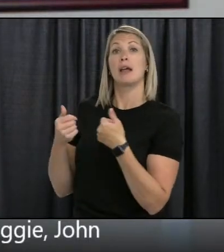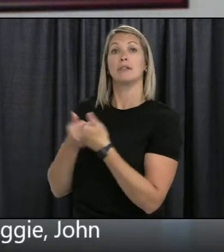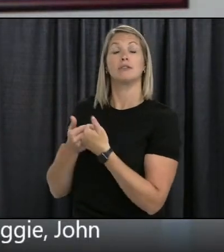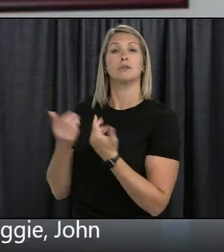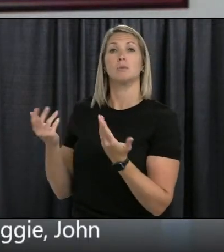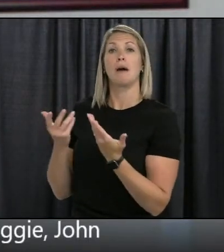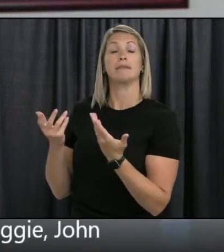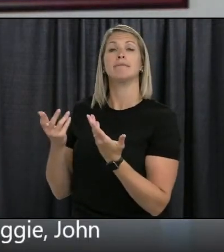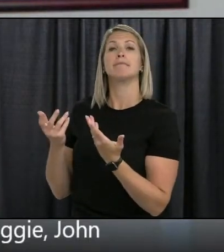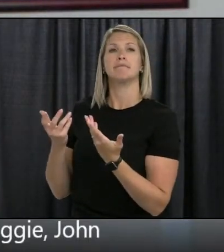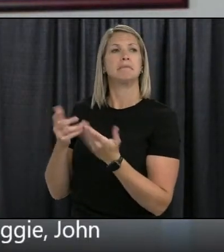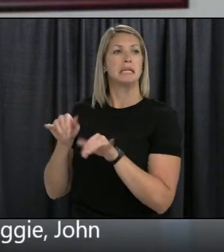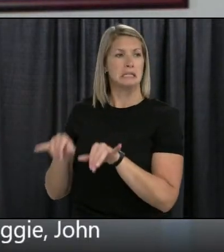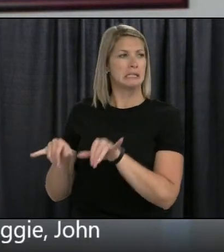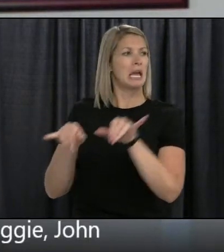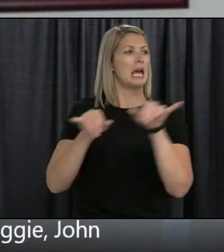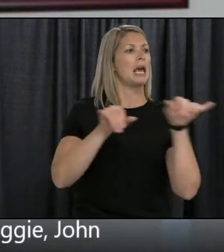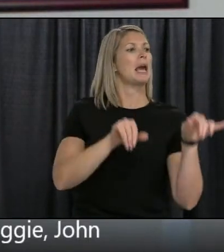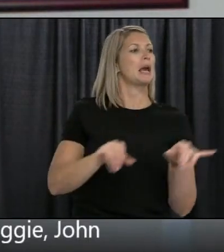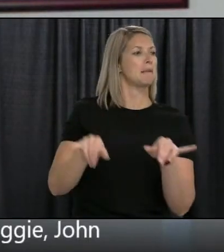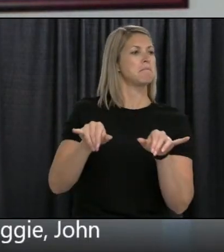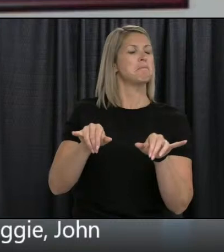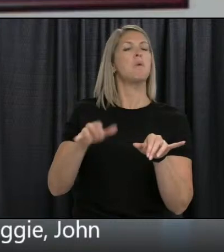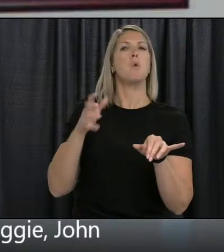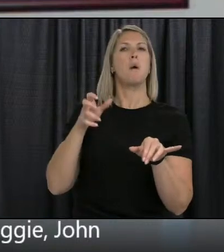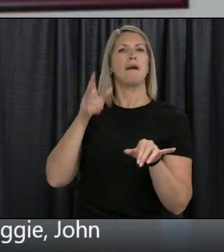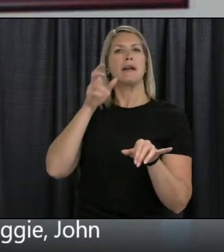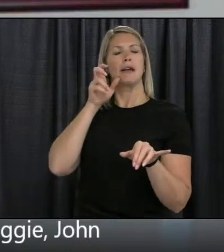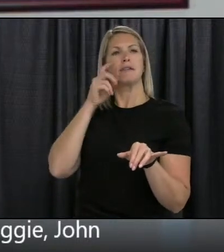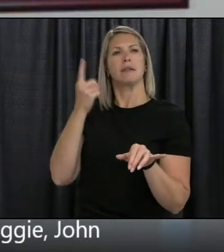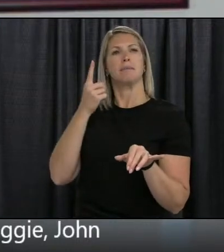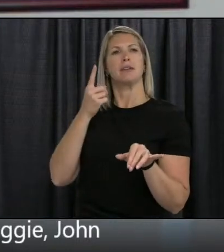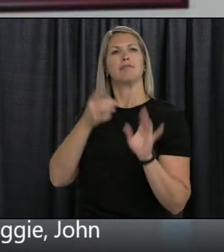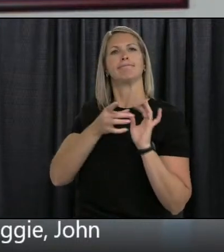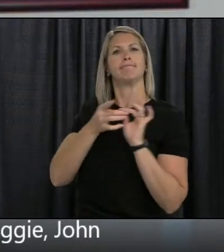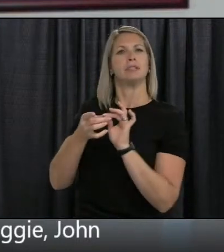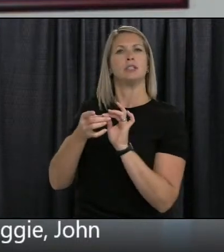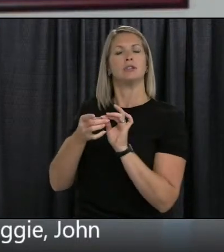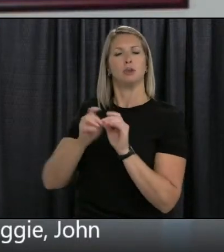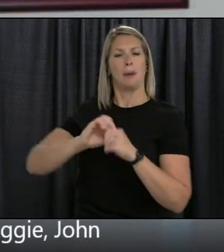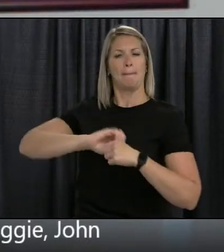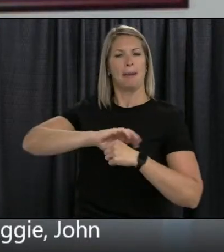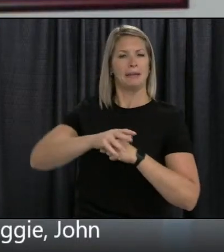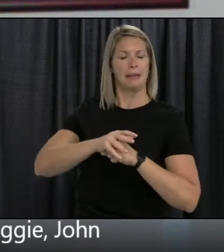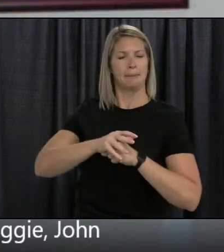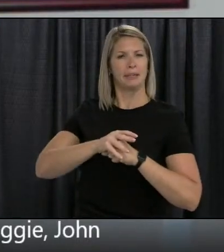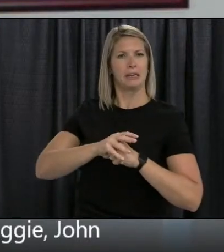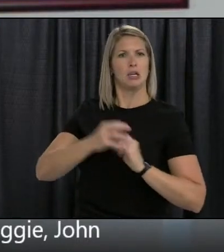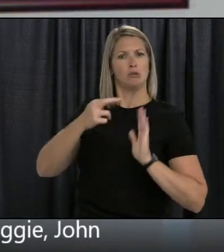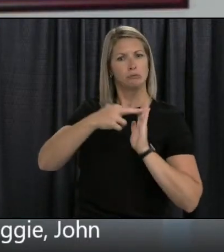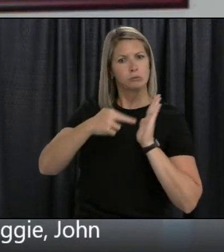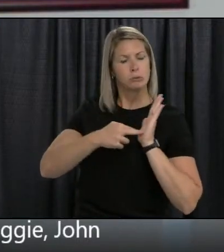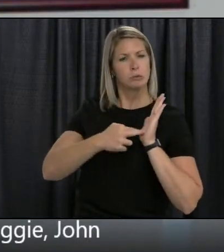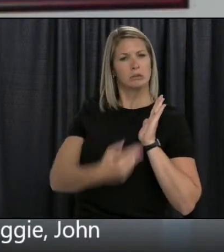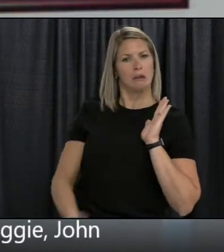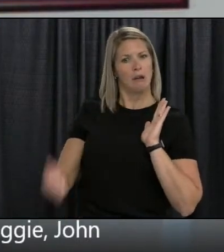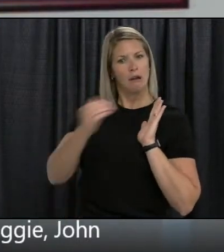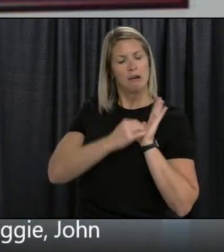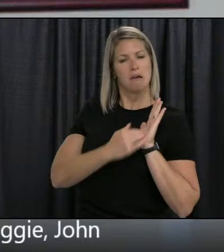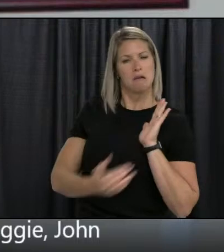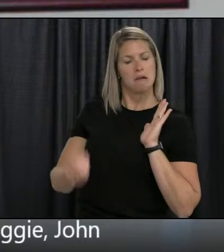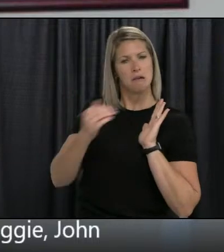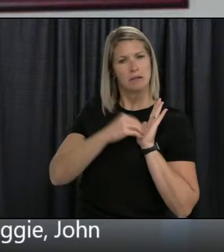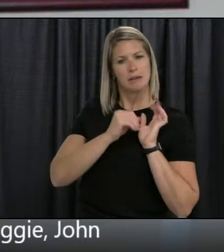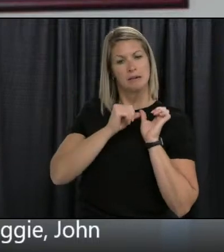been referred to in other discussions as pandemic fatigue. I think there is a place for that, which has left